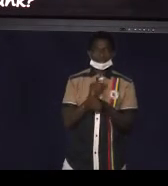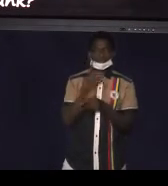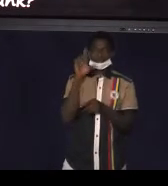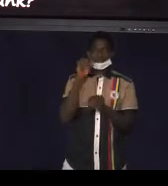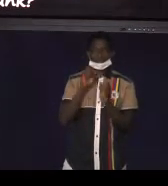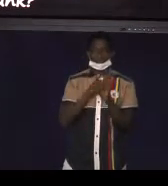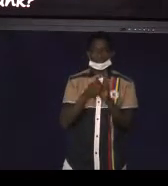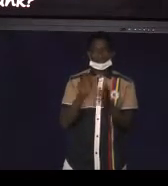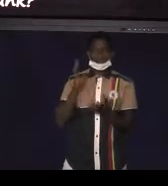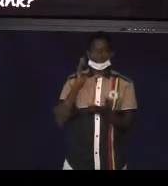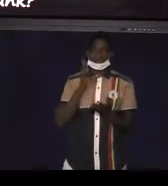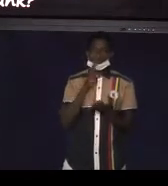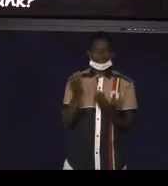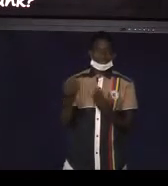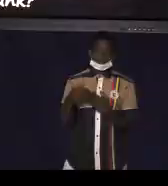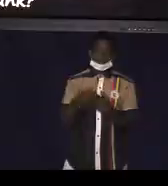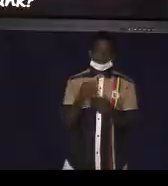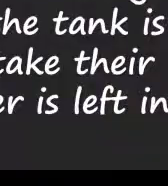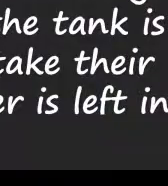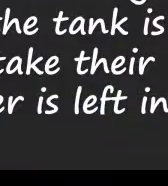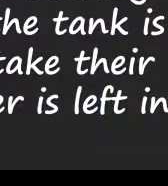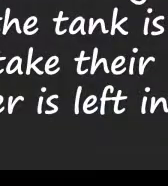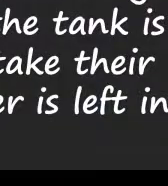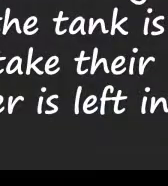20 seconds, and I'll be right back to sign off.